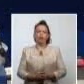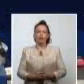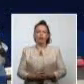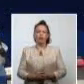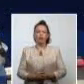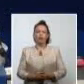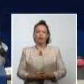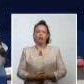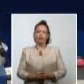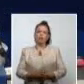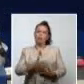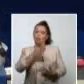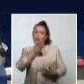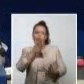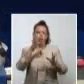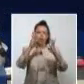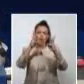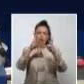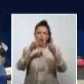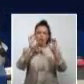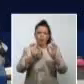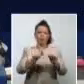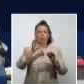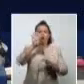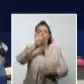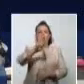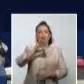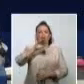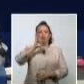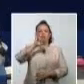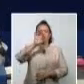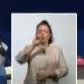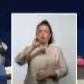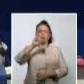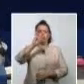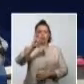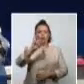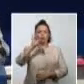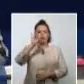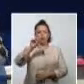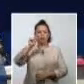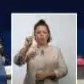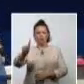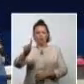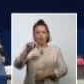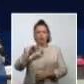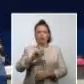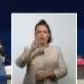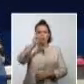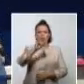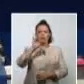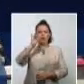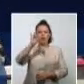The number of patients admitted to hospitals changes a little bit. We now have